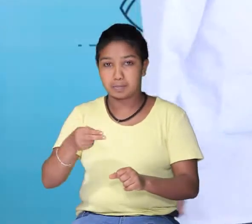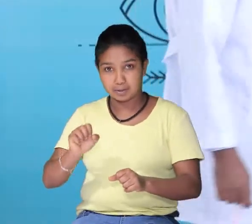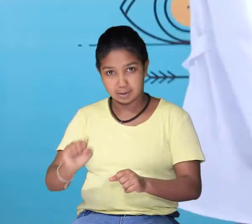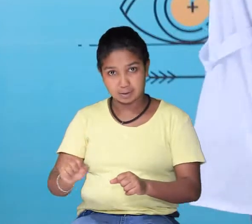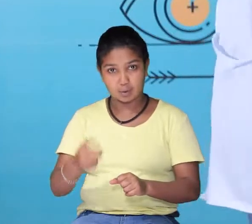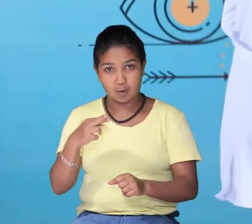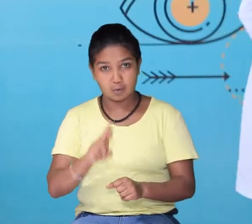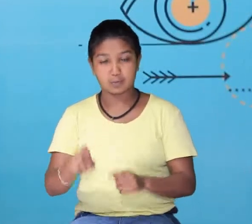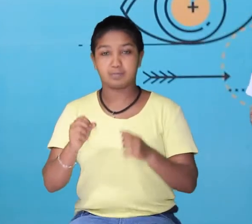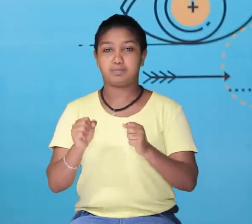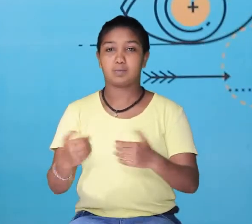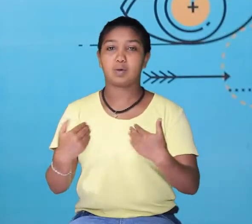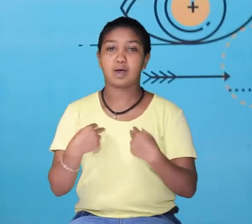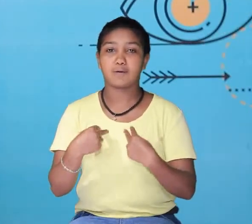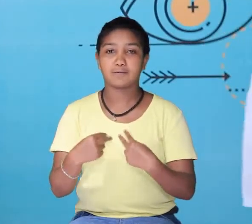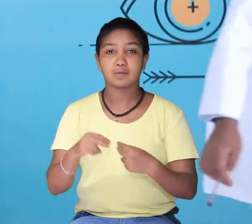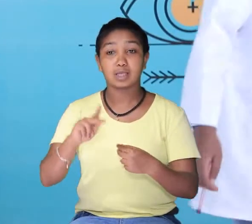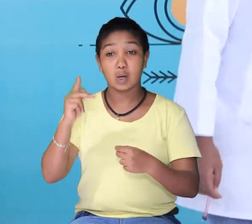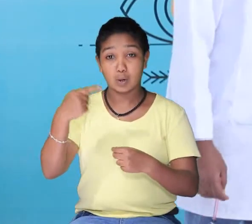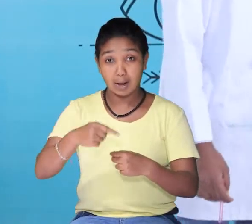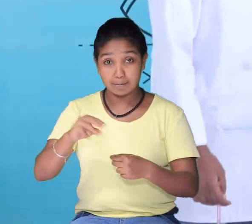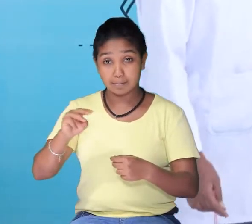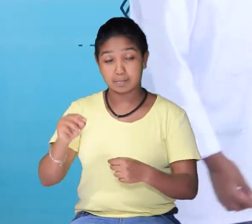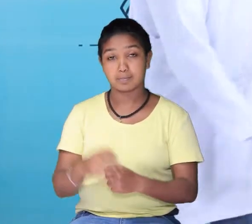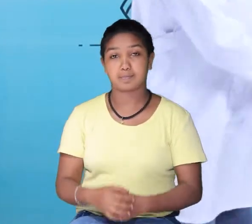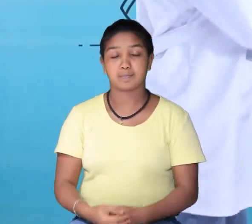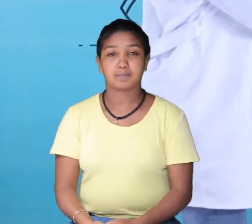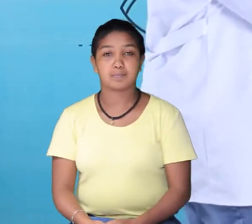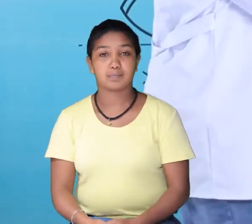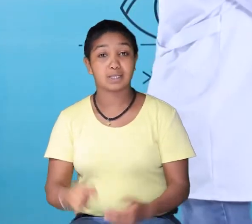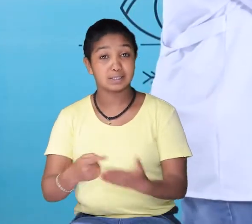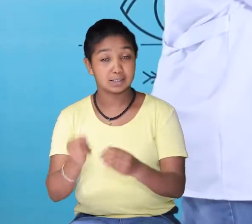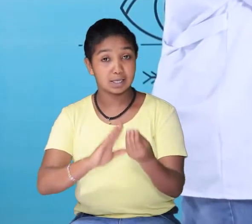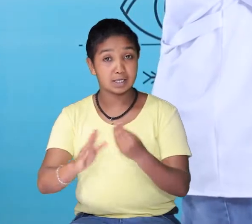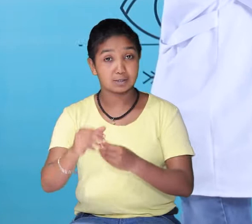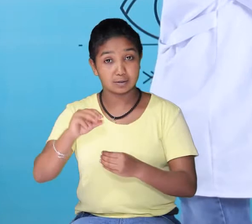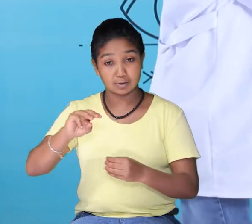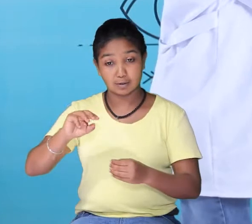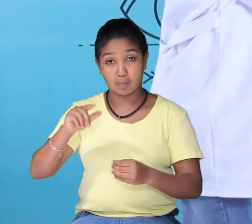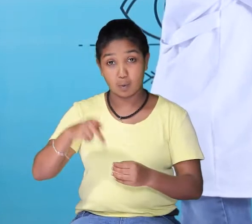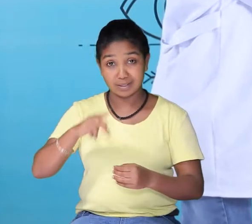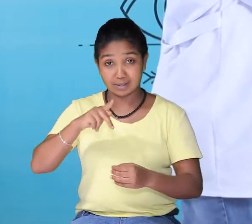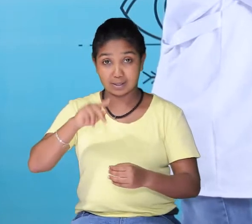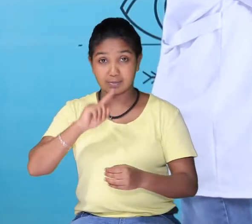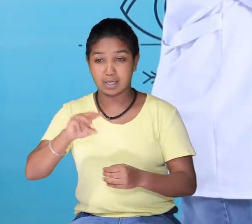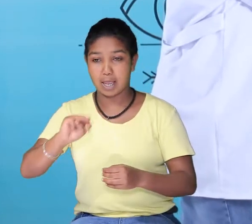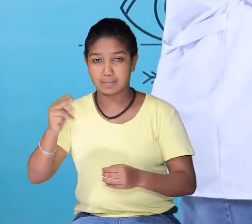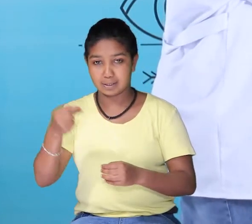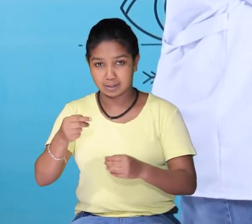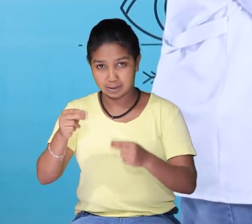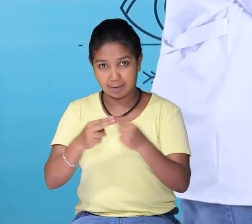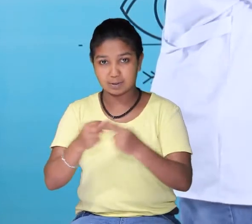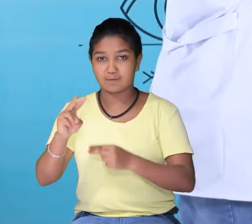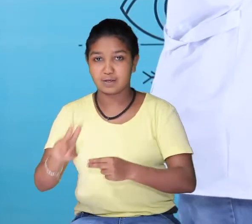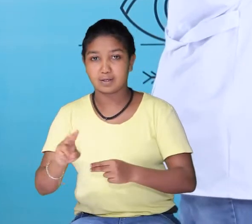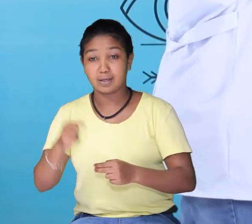second, or it's possible to have kilogram meter squared per second. In this case, momentum is m times v